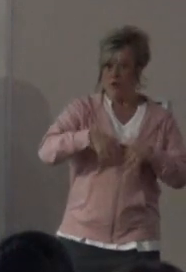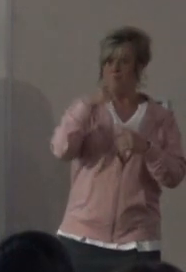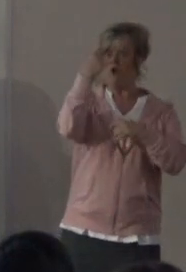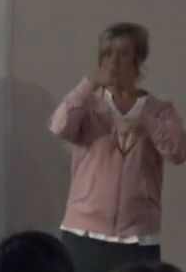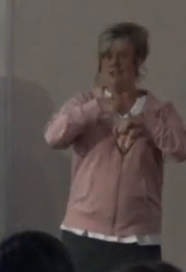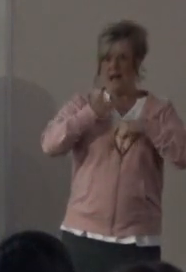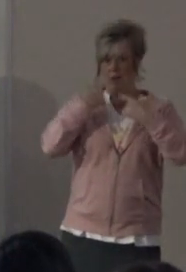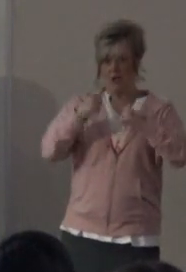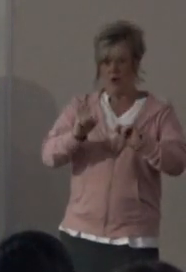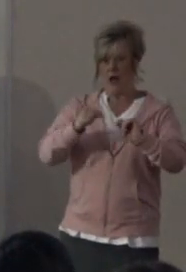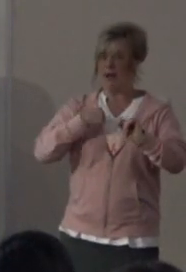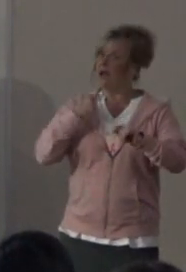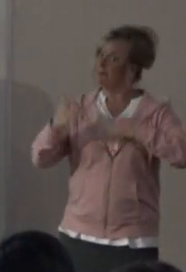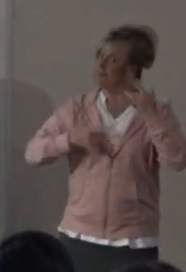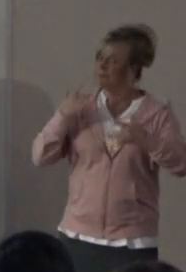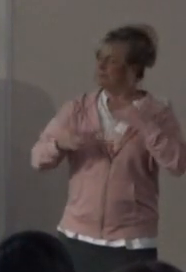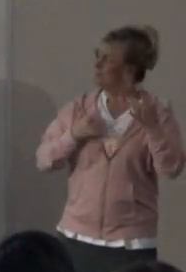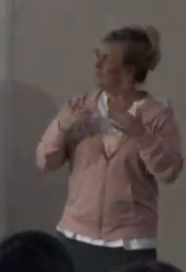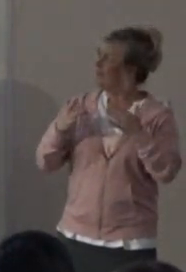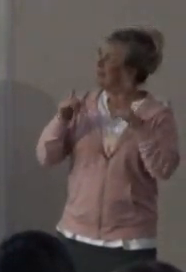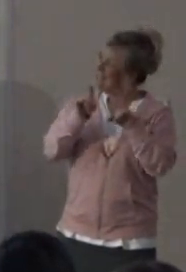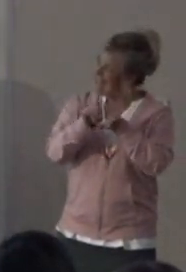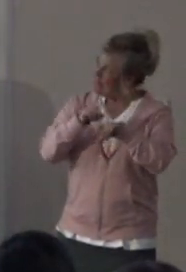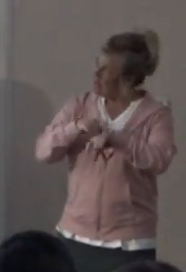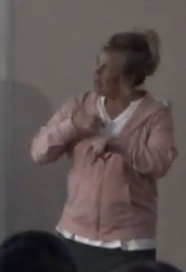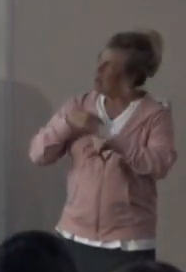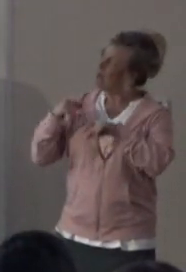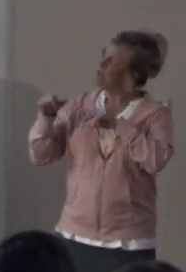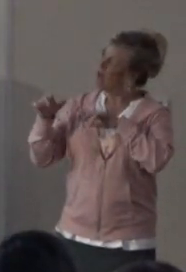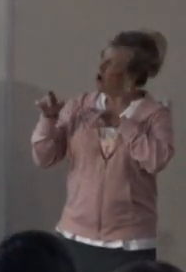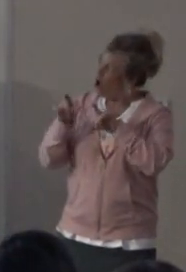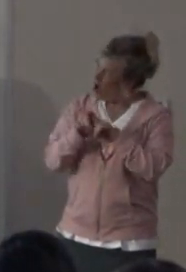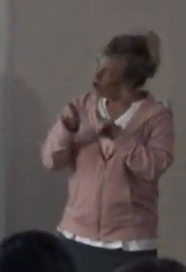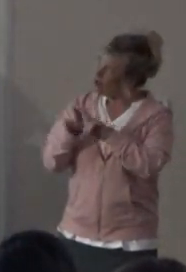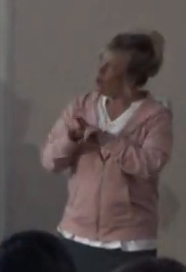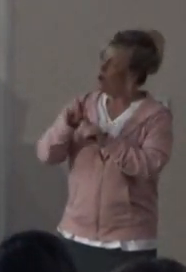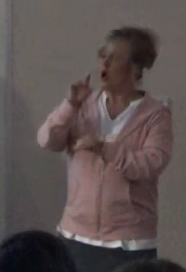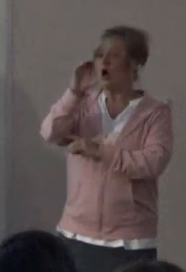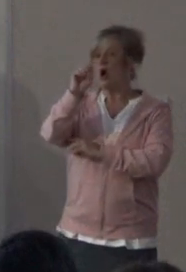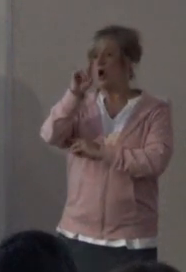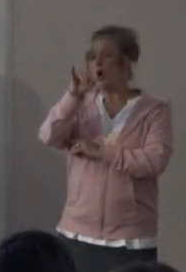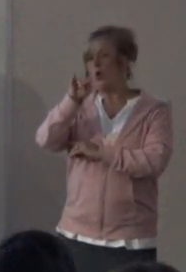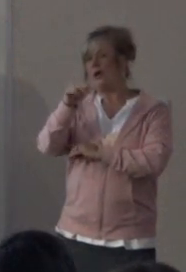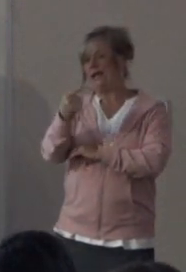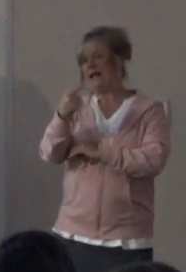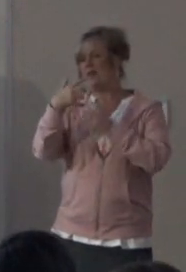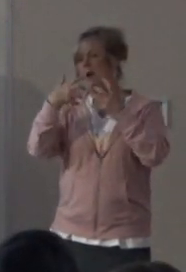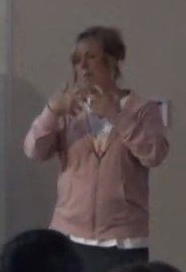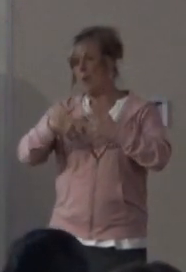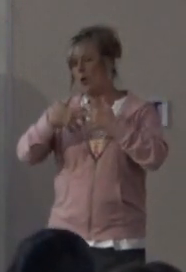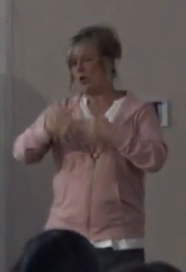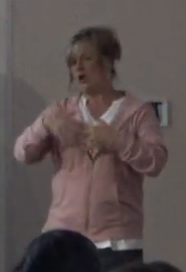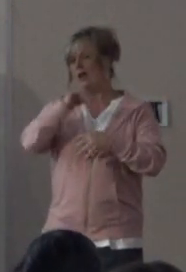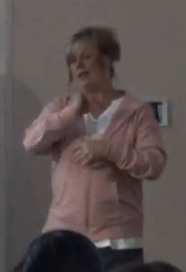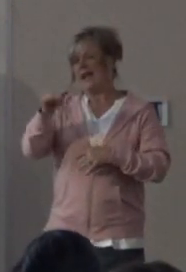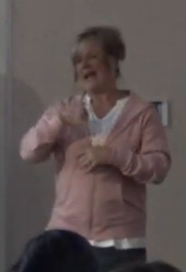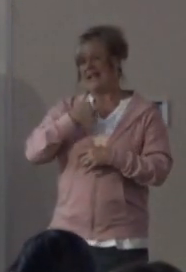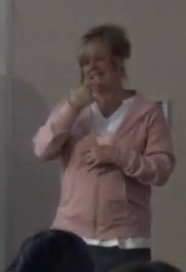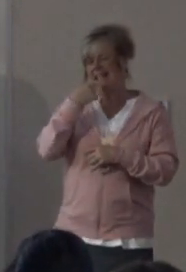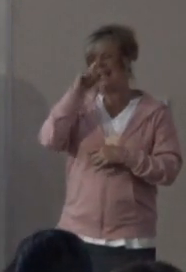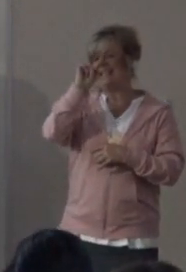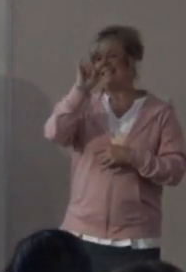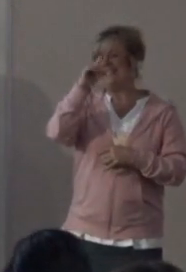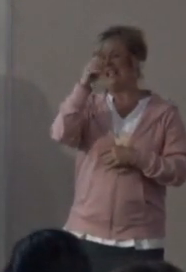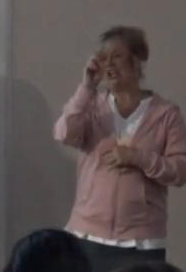so exciting. And around the same time I was doing this, I was also coding the motor. Like I said, Tinkercad, I